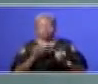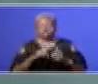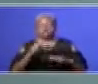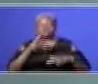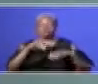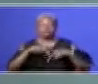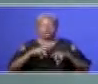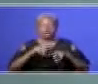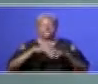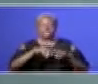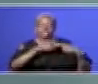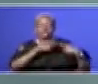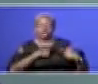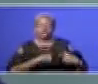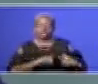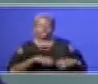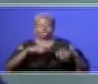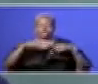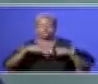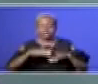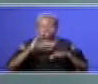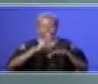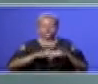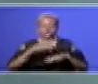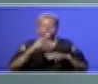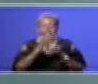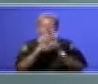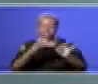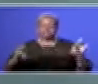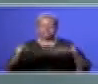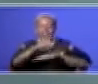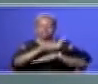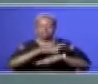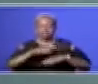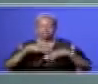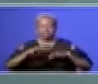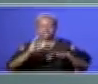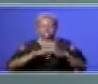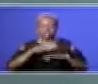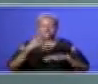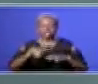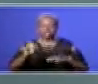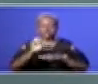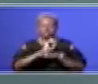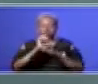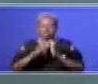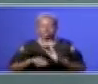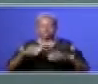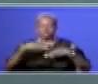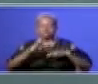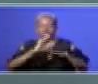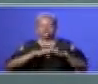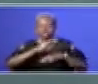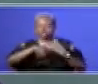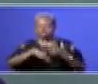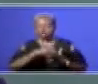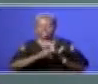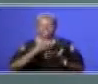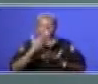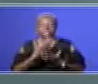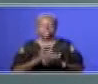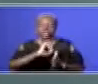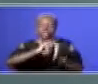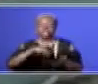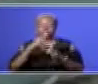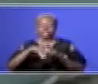to freedom, march on to employment, march on to all that is good and just in